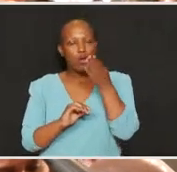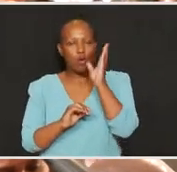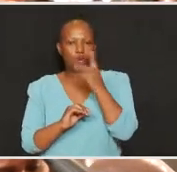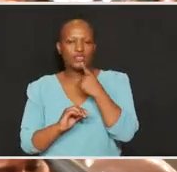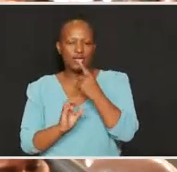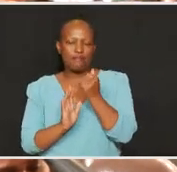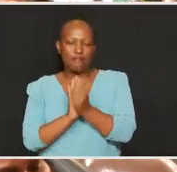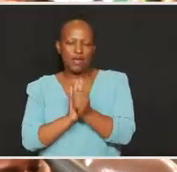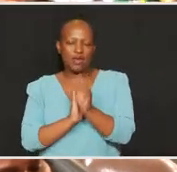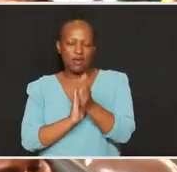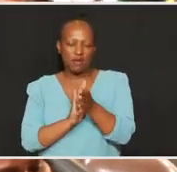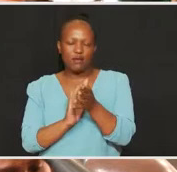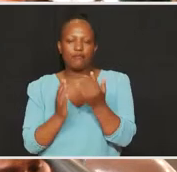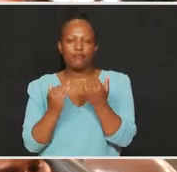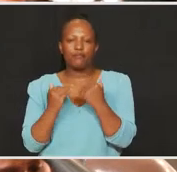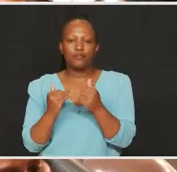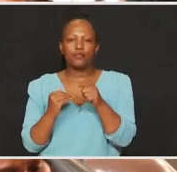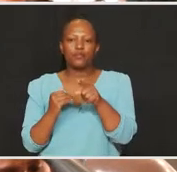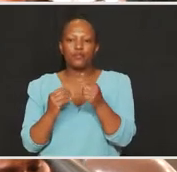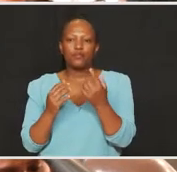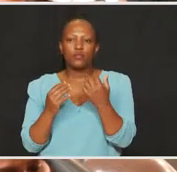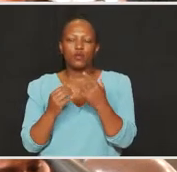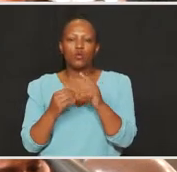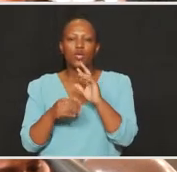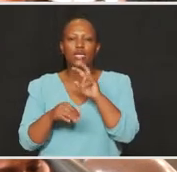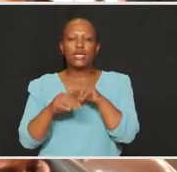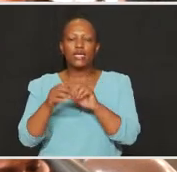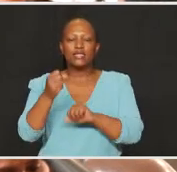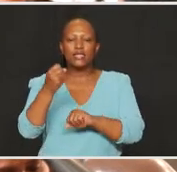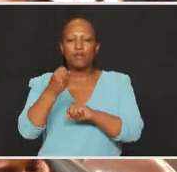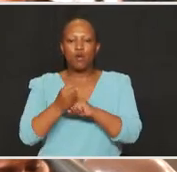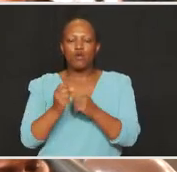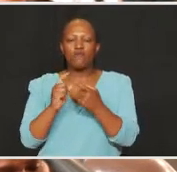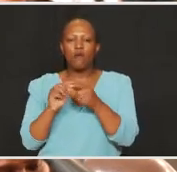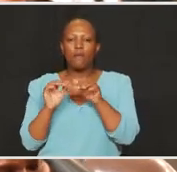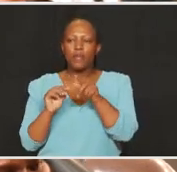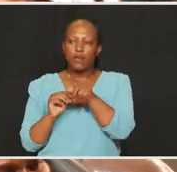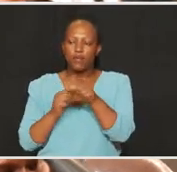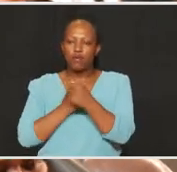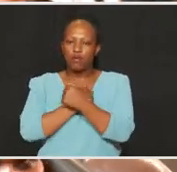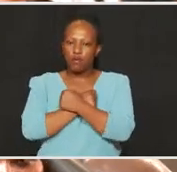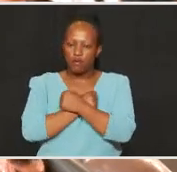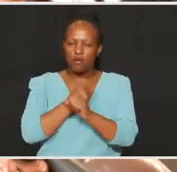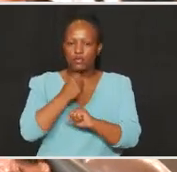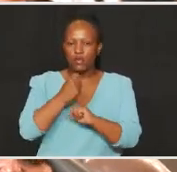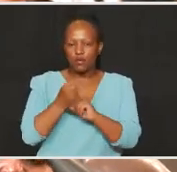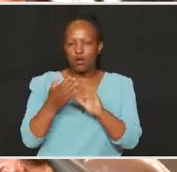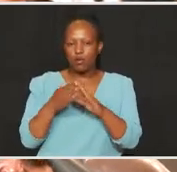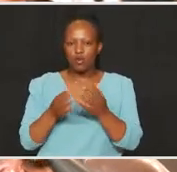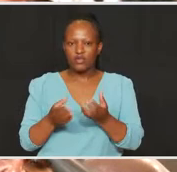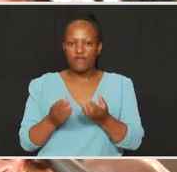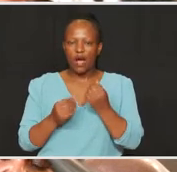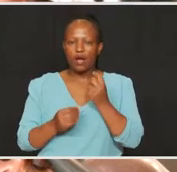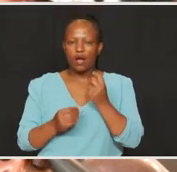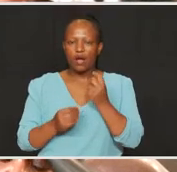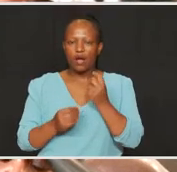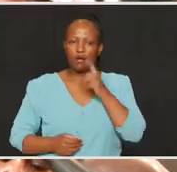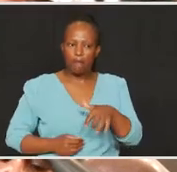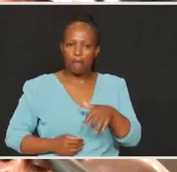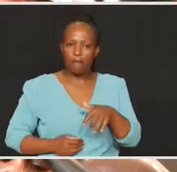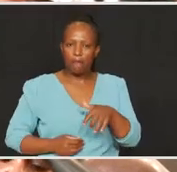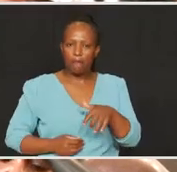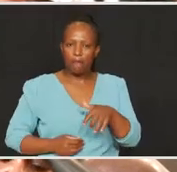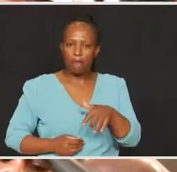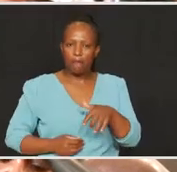Clause as pregnant School goal requires significant support from loved ones and a supportive Community when she finds she is pregnant